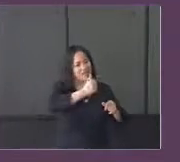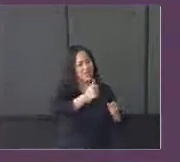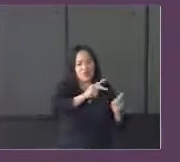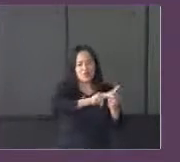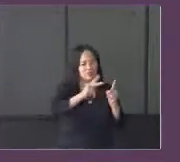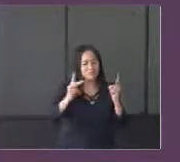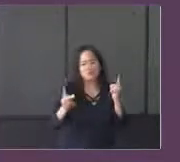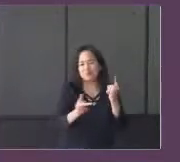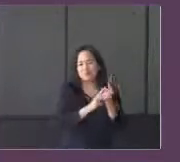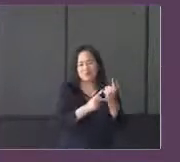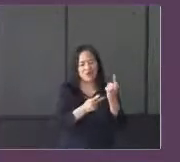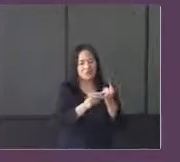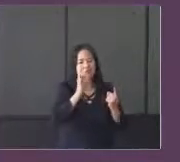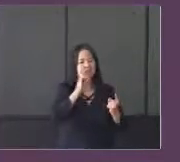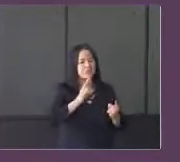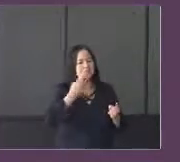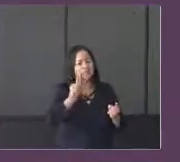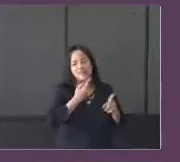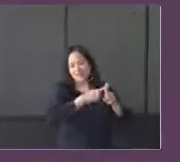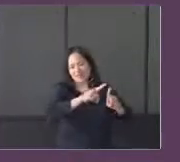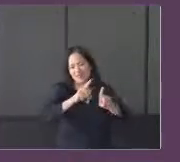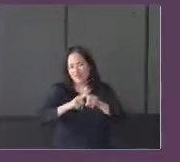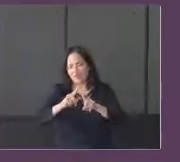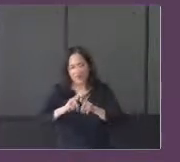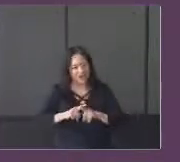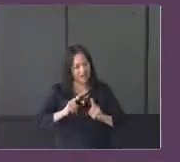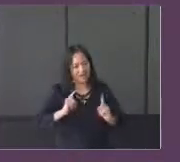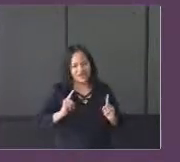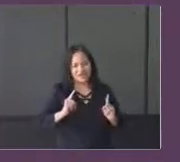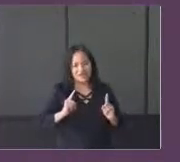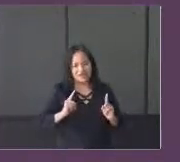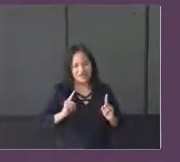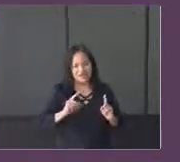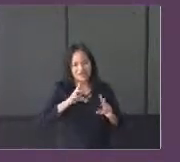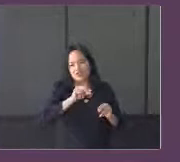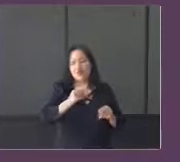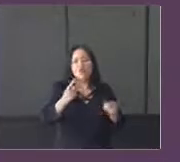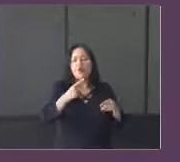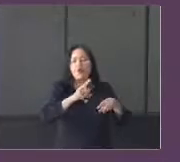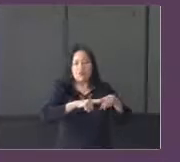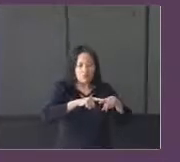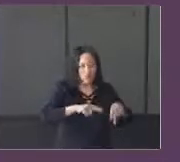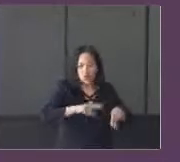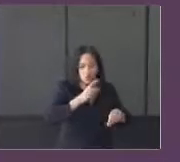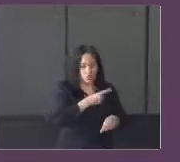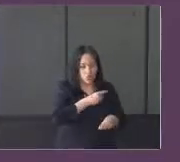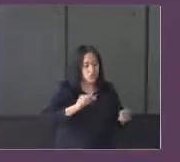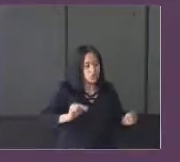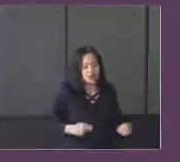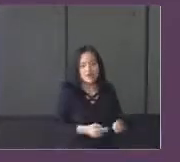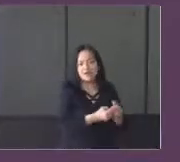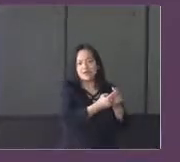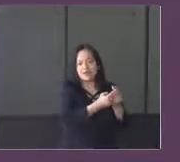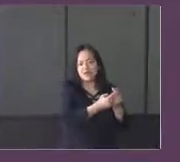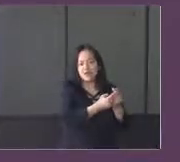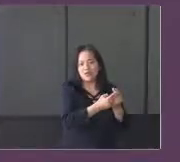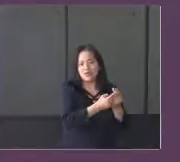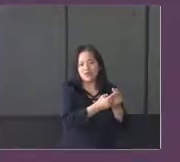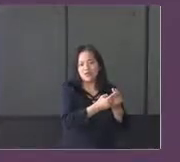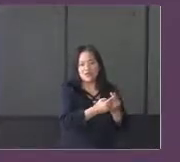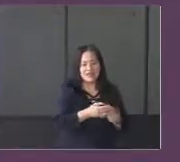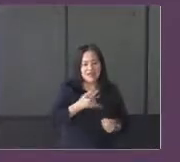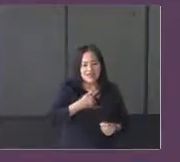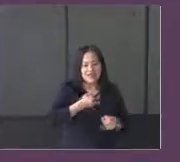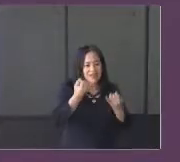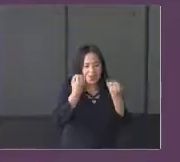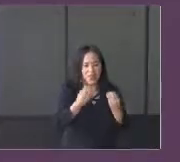And as she said, not only the diversity of people in their national origin, but also the diversity